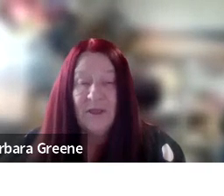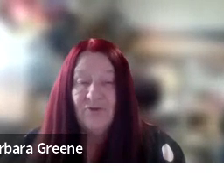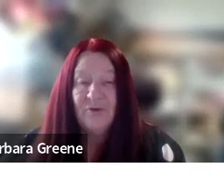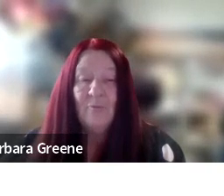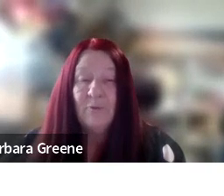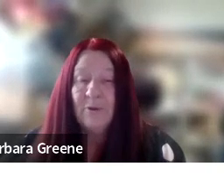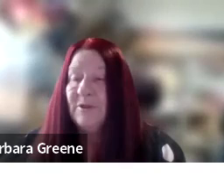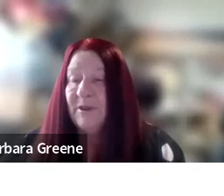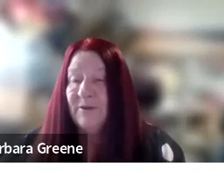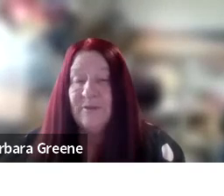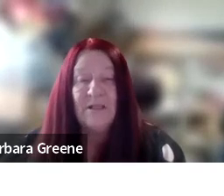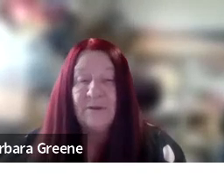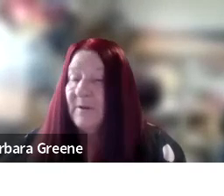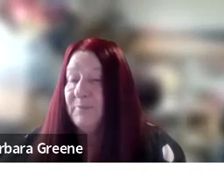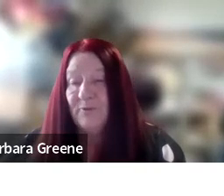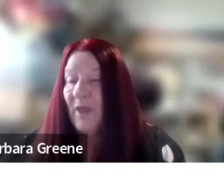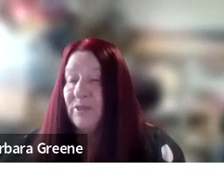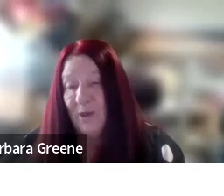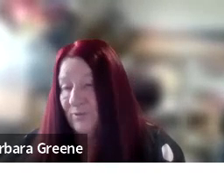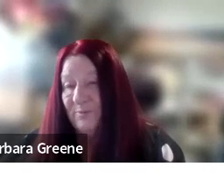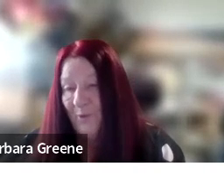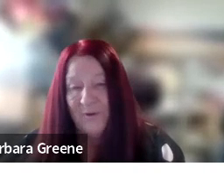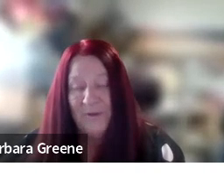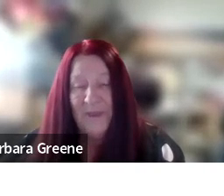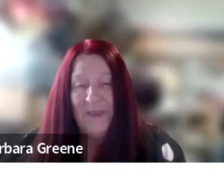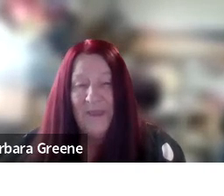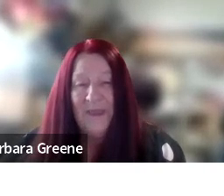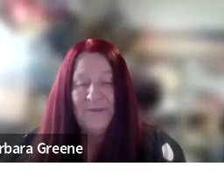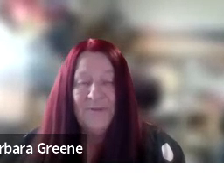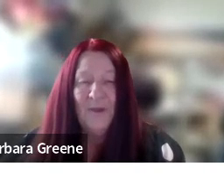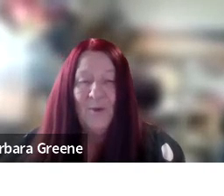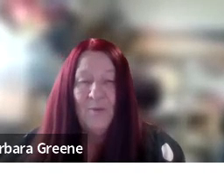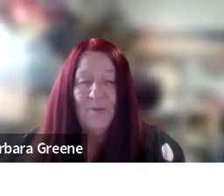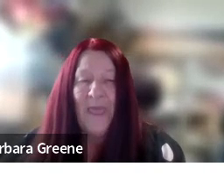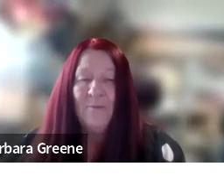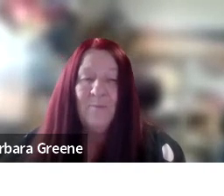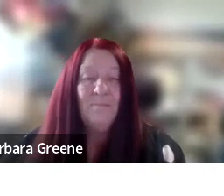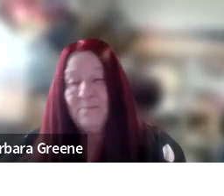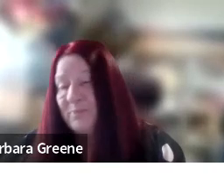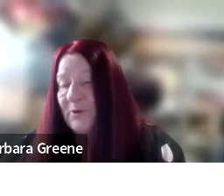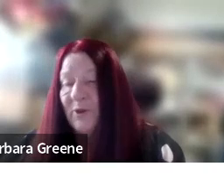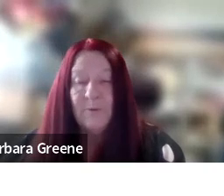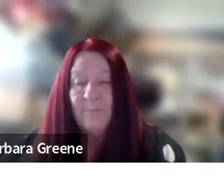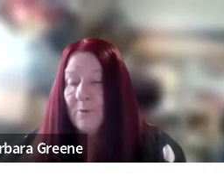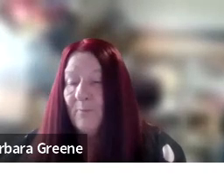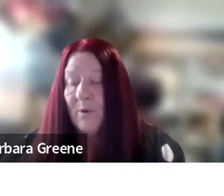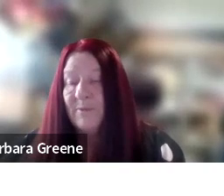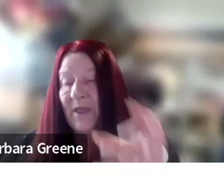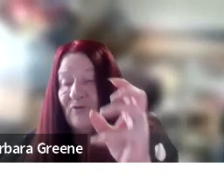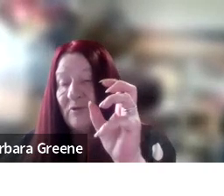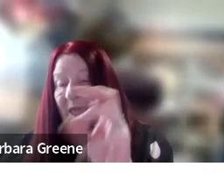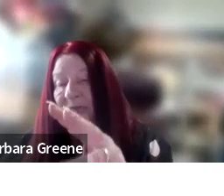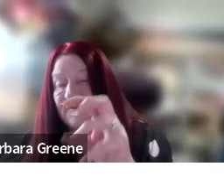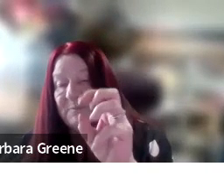data collection, we really needed to clear up those unknowns more. And so that the new referral form